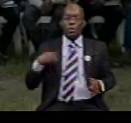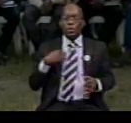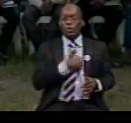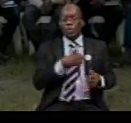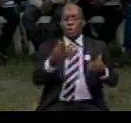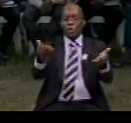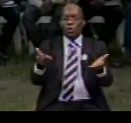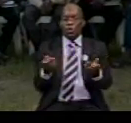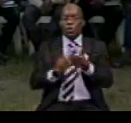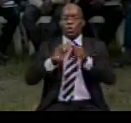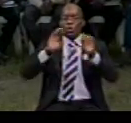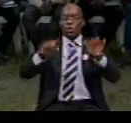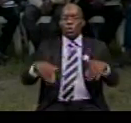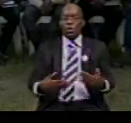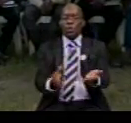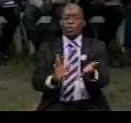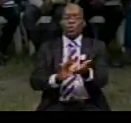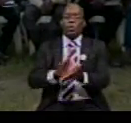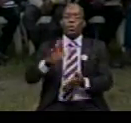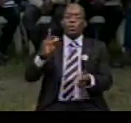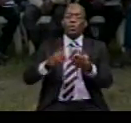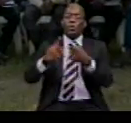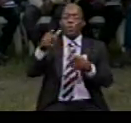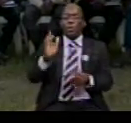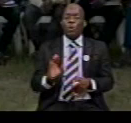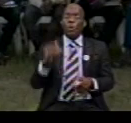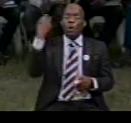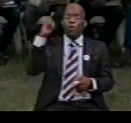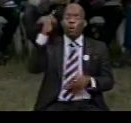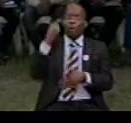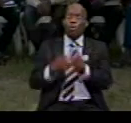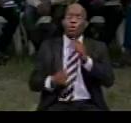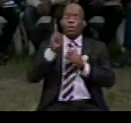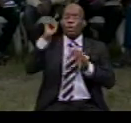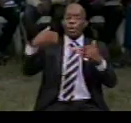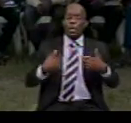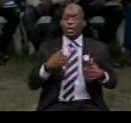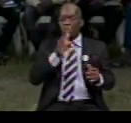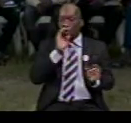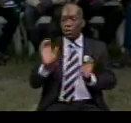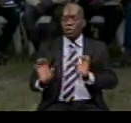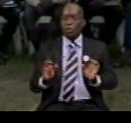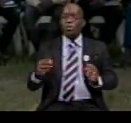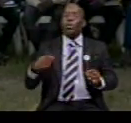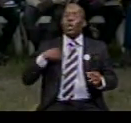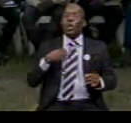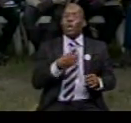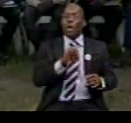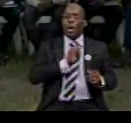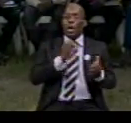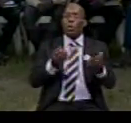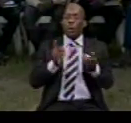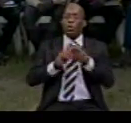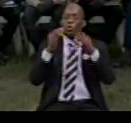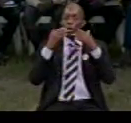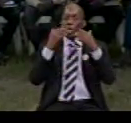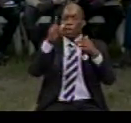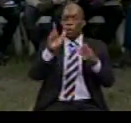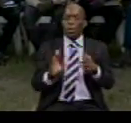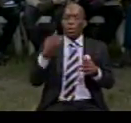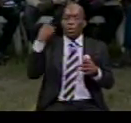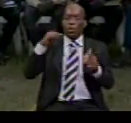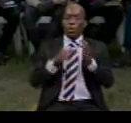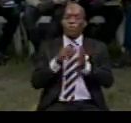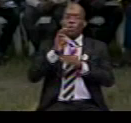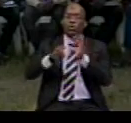God for what he's been doing. I want to thank God for this global crusade. And I want to believe that the